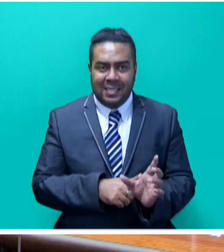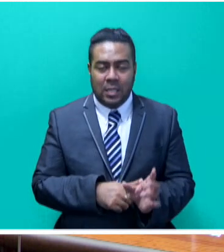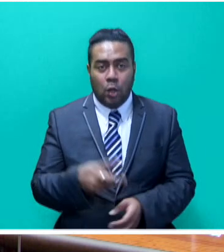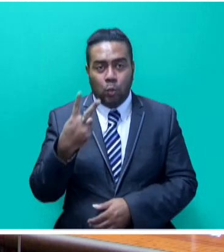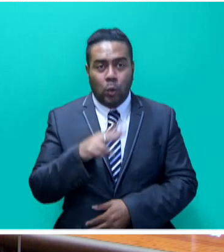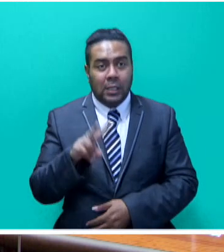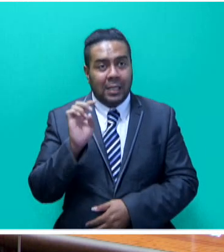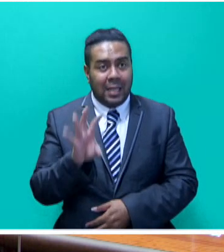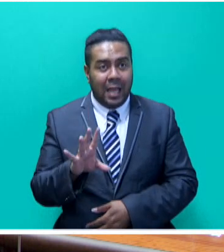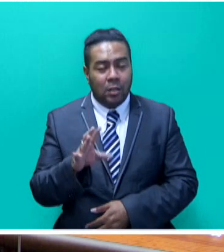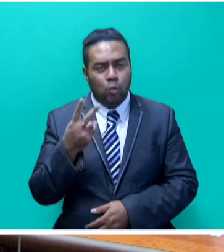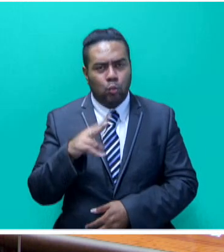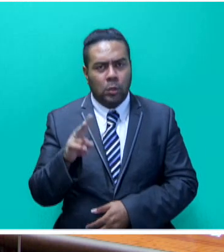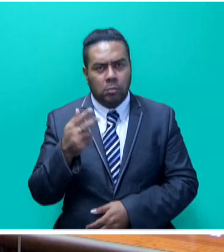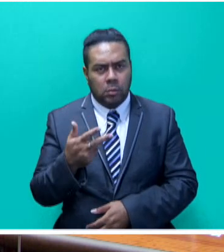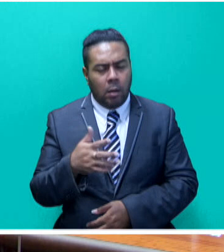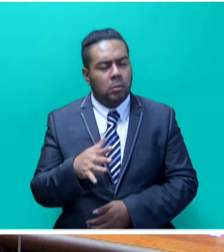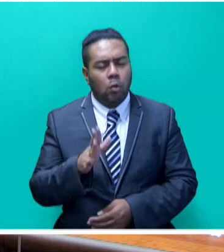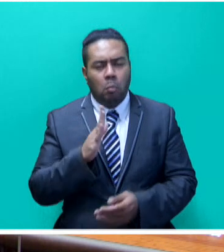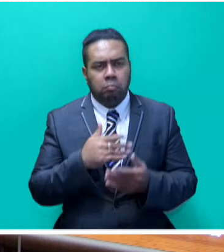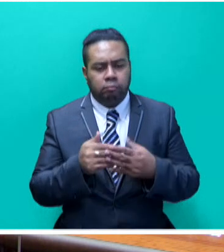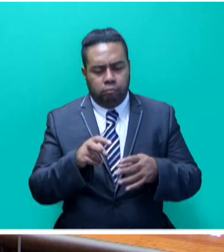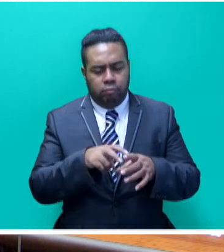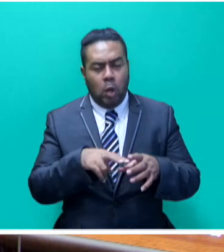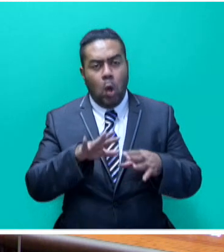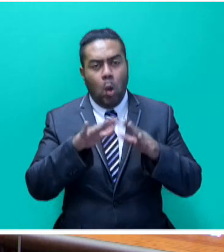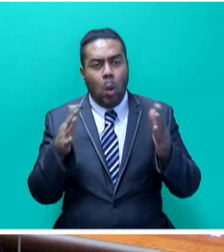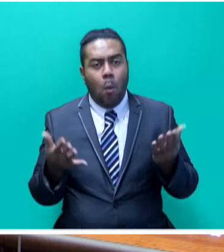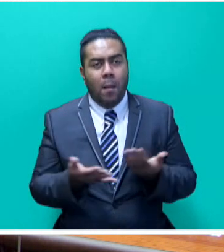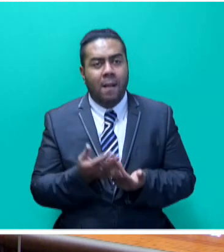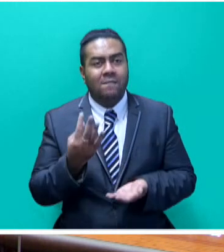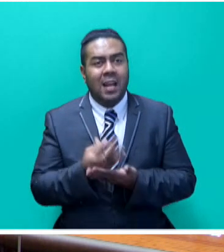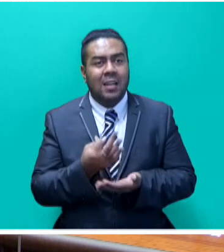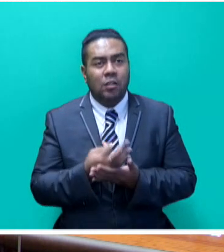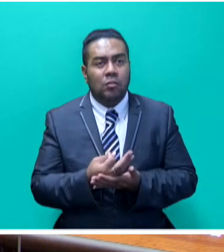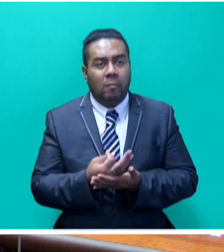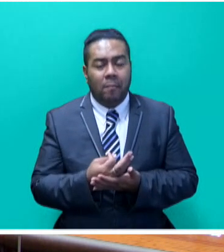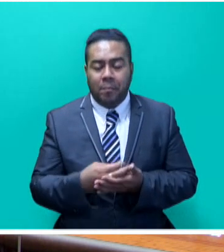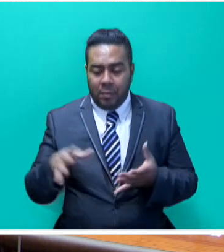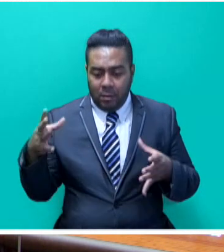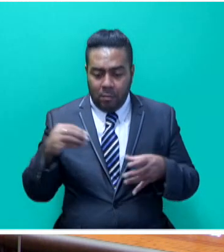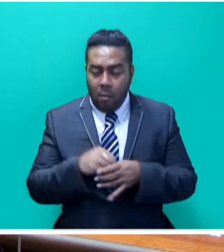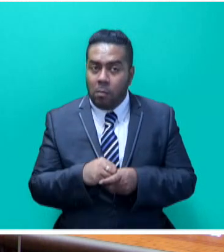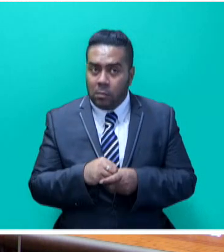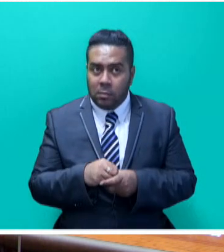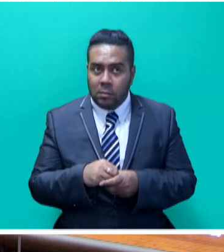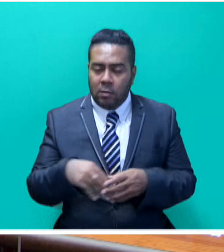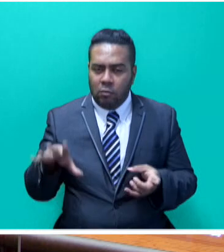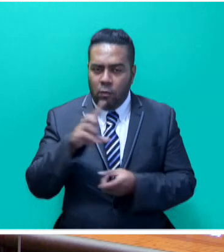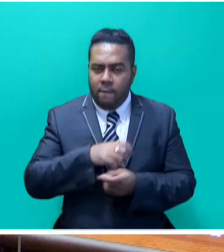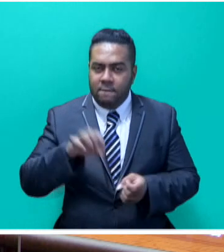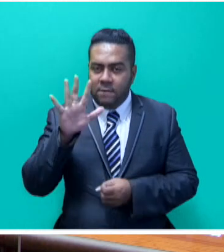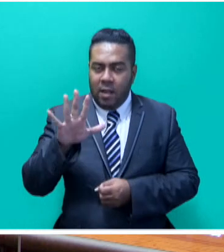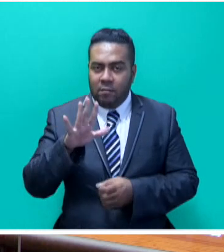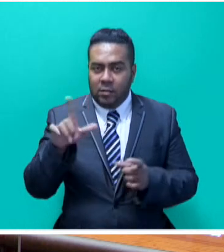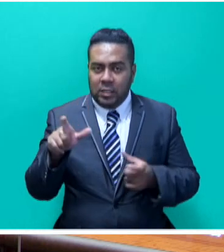to 2018 or so, despite the global financial crisis, series of natural disasters and Category 5 cyclones,